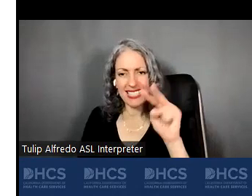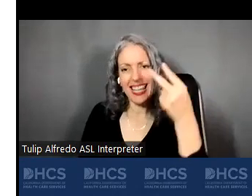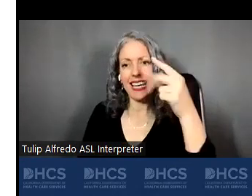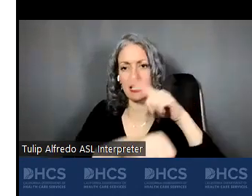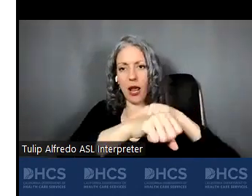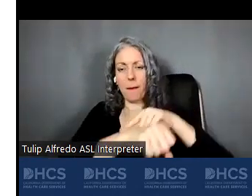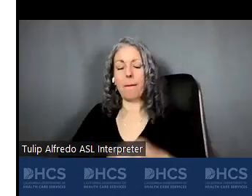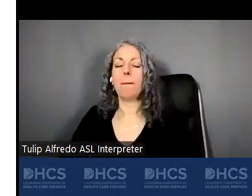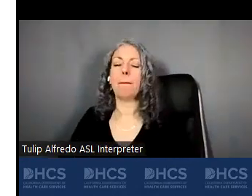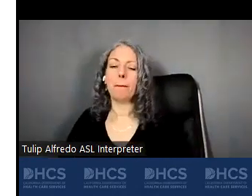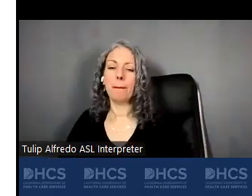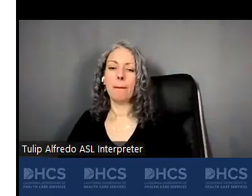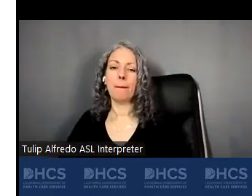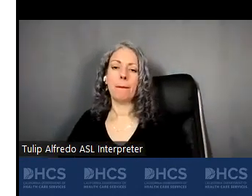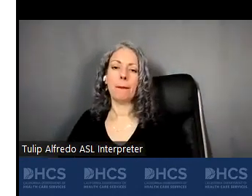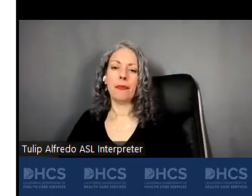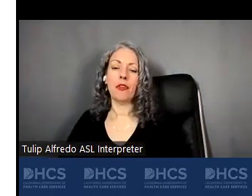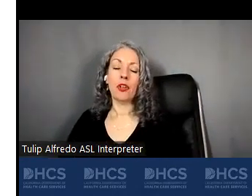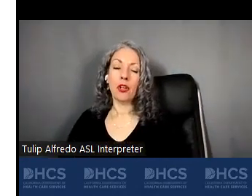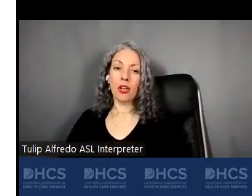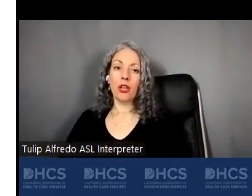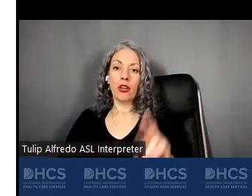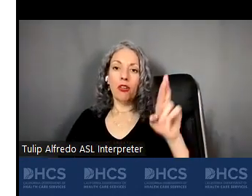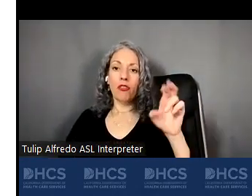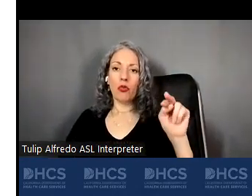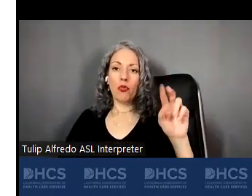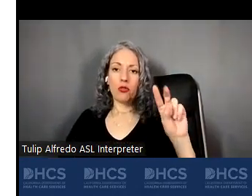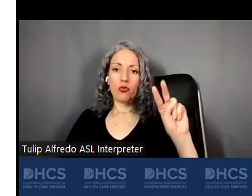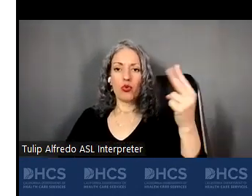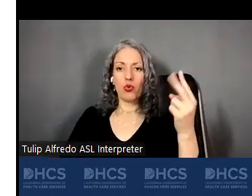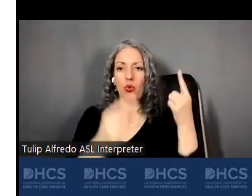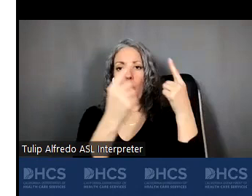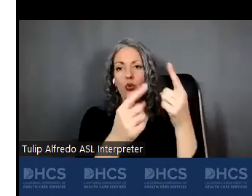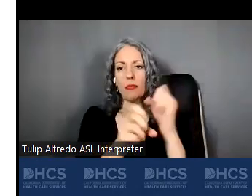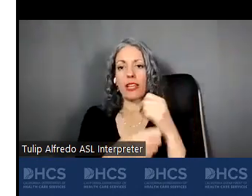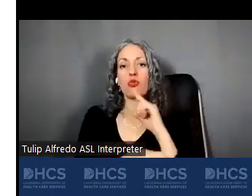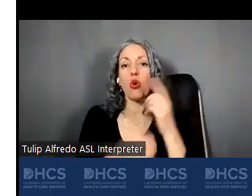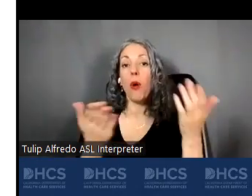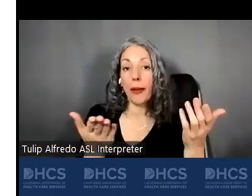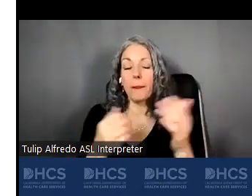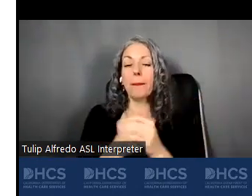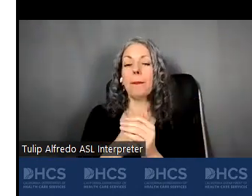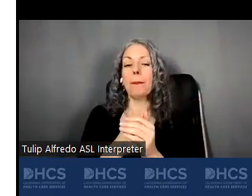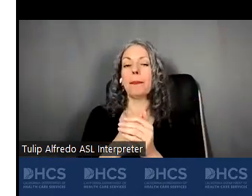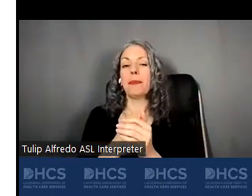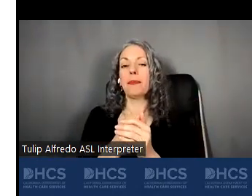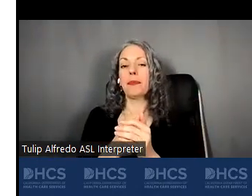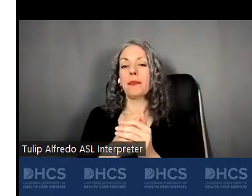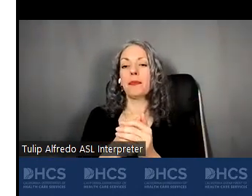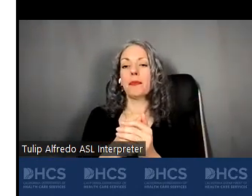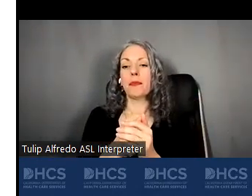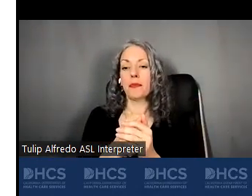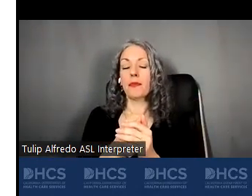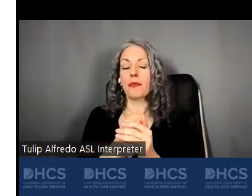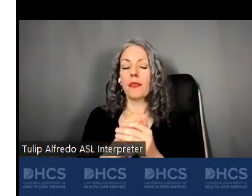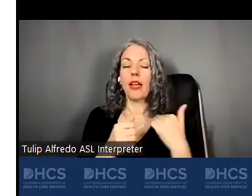for round 2 goals, we really do want to make sure that that there are, as I mentioned